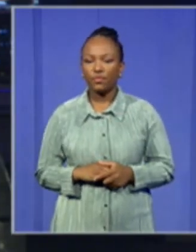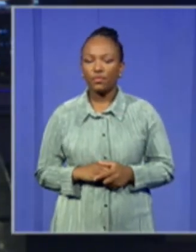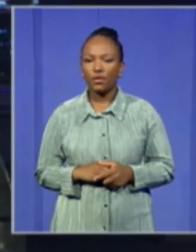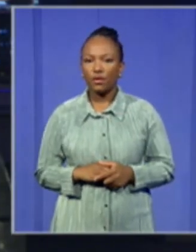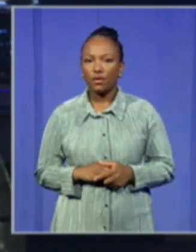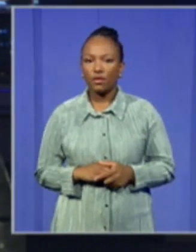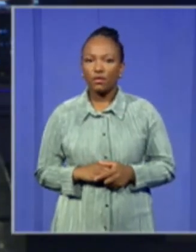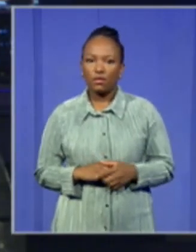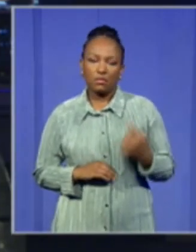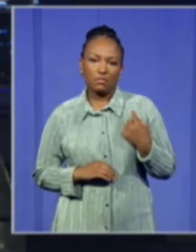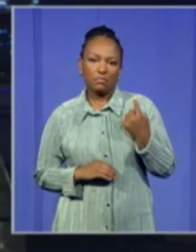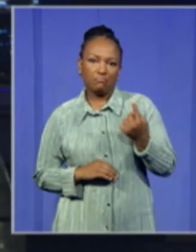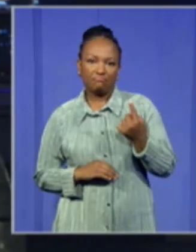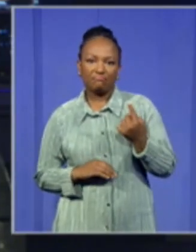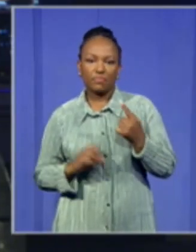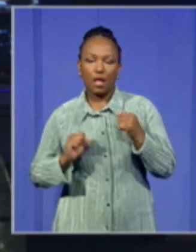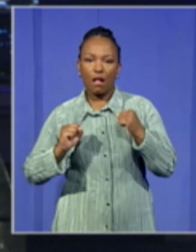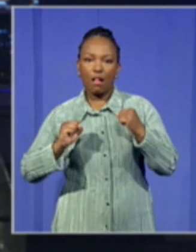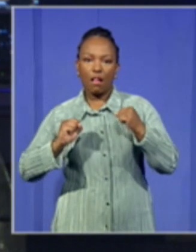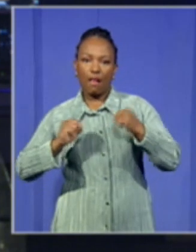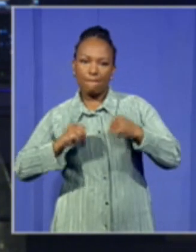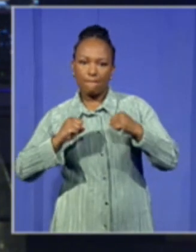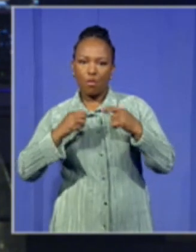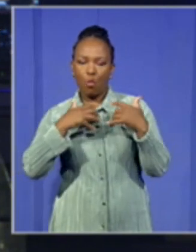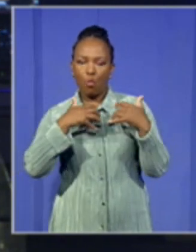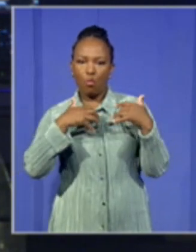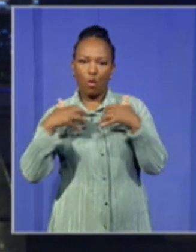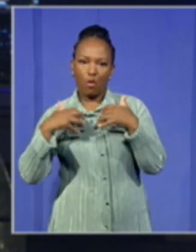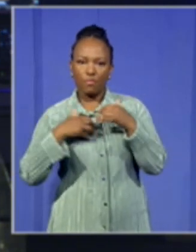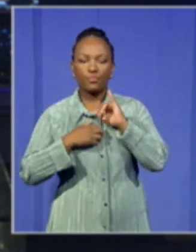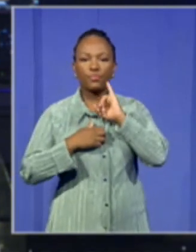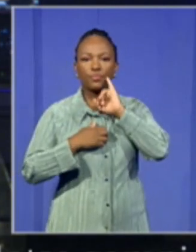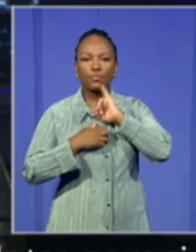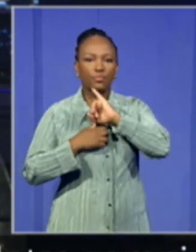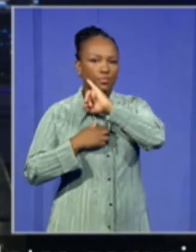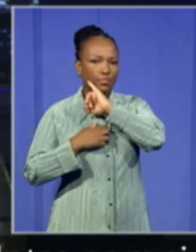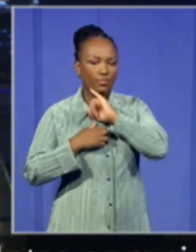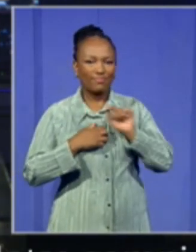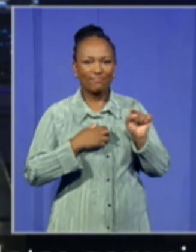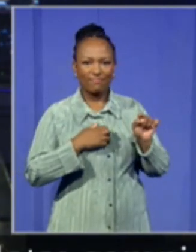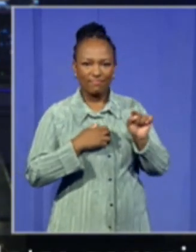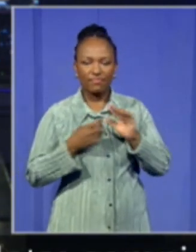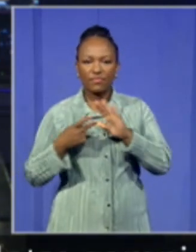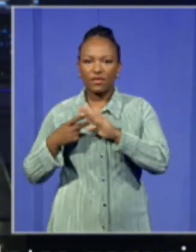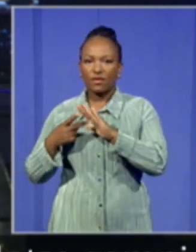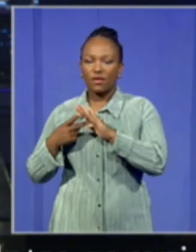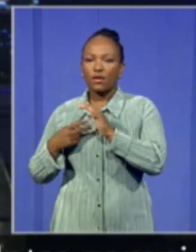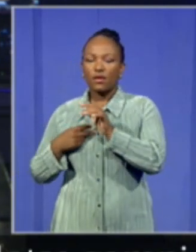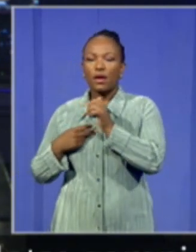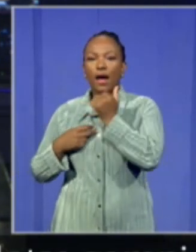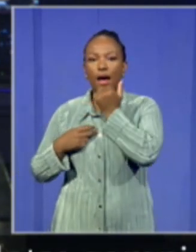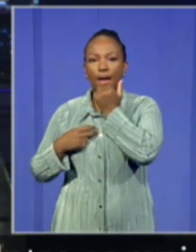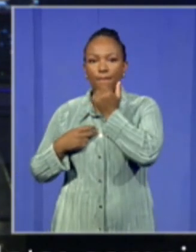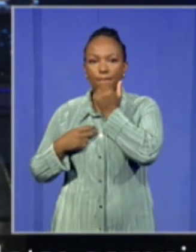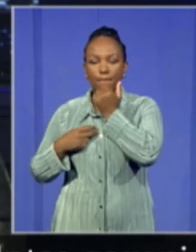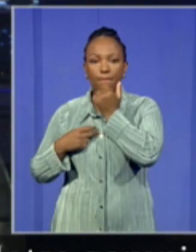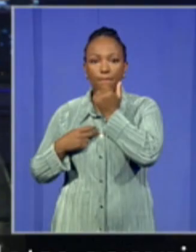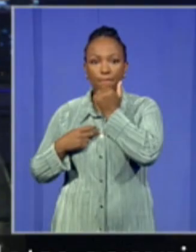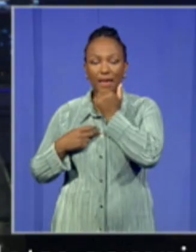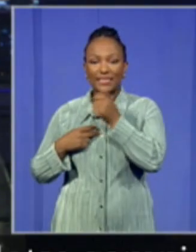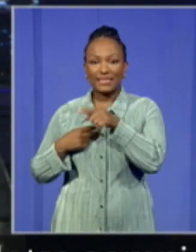Tumalano e sa boleng go letiwa ya peo marumo fatshe magareng ga Israel le Hamas e simolotse go diragadiwa. Hamas e